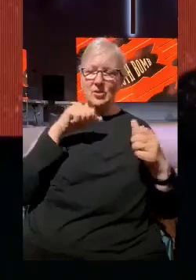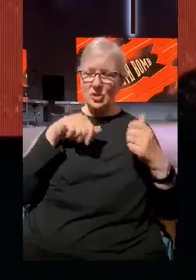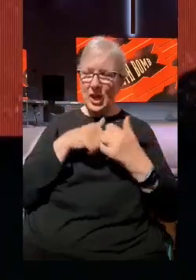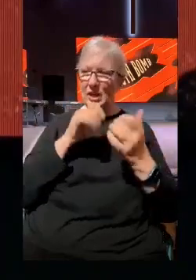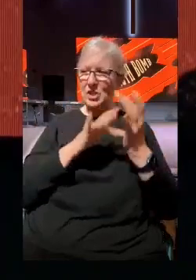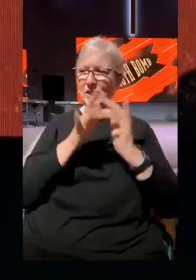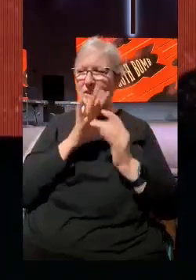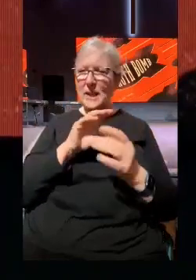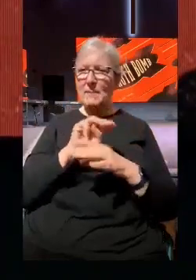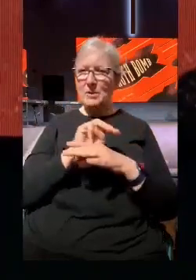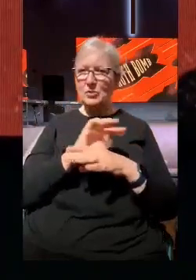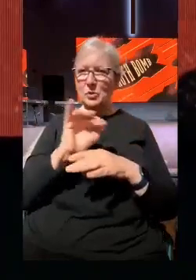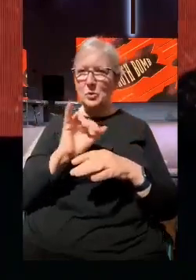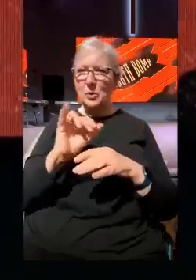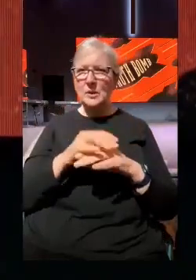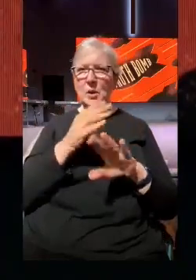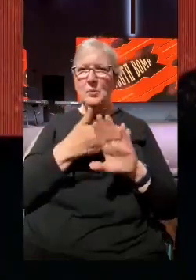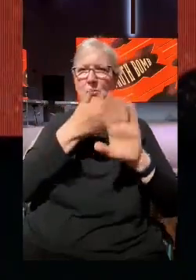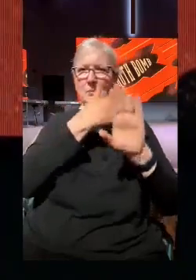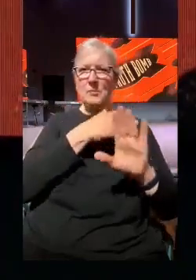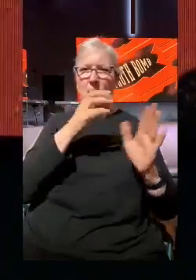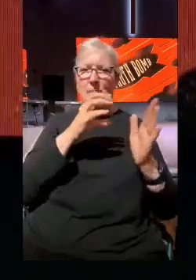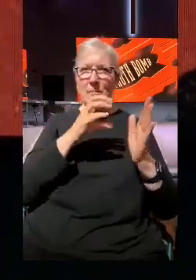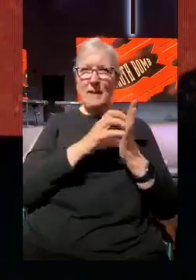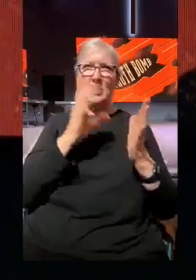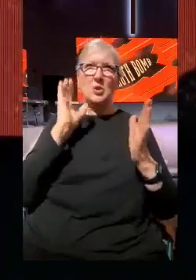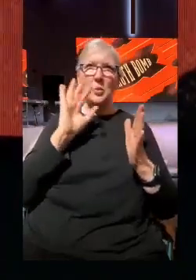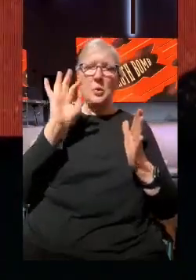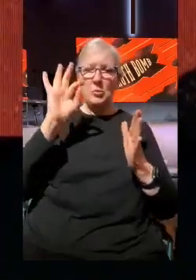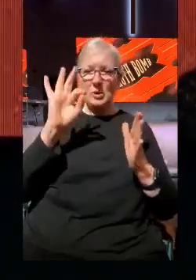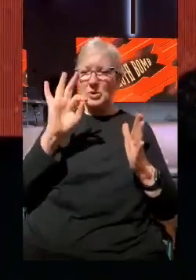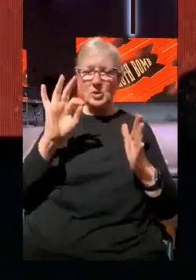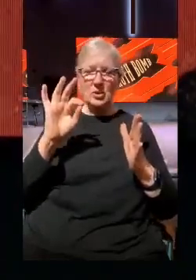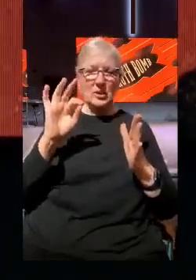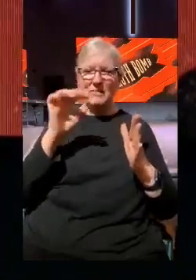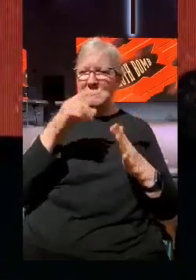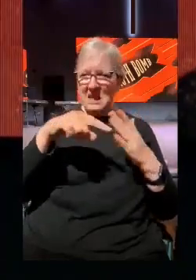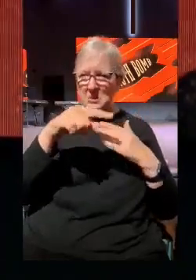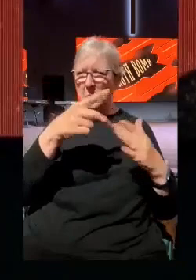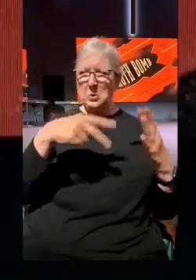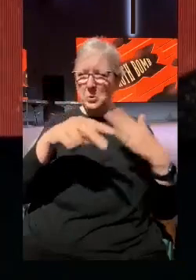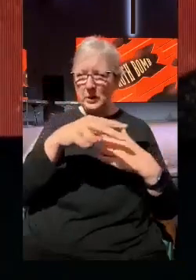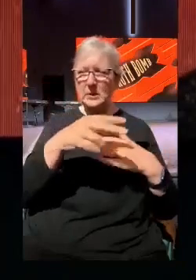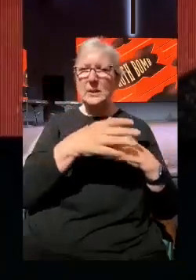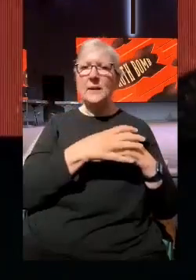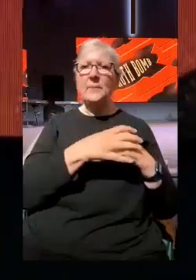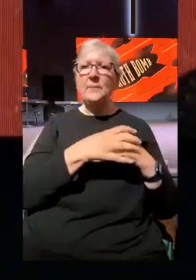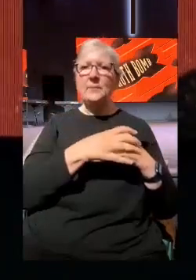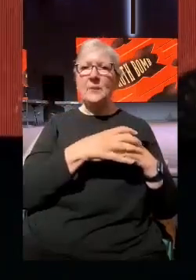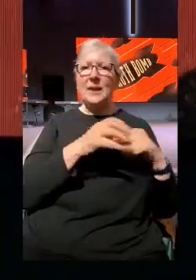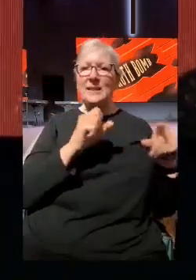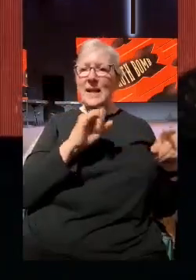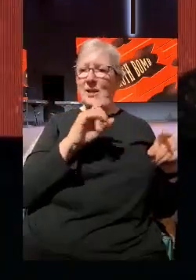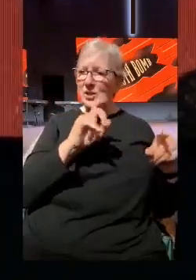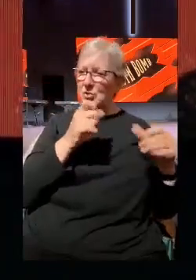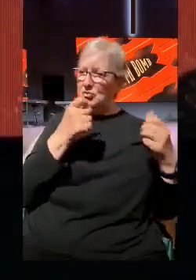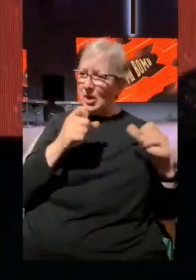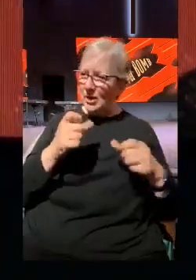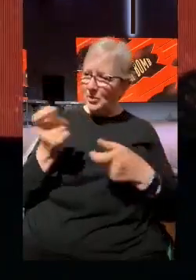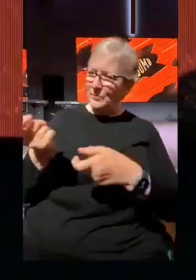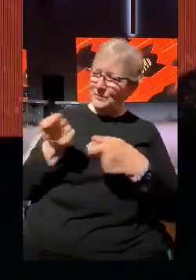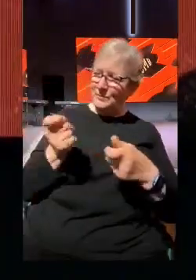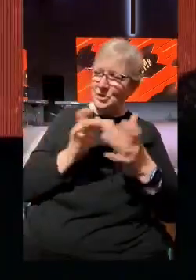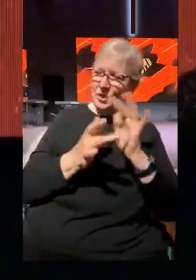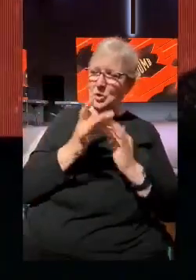in the preceding passage, which we'll catch up on another week, the Sadducees were trying to pull Jesus into a